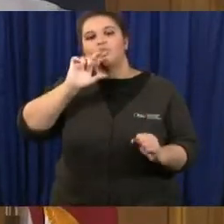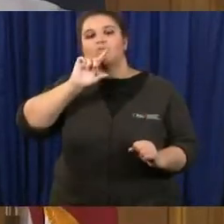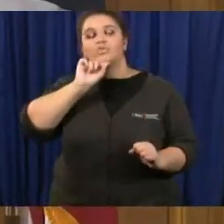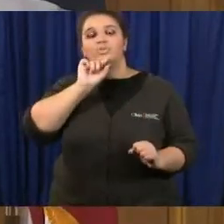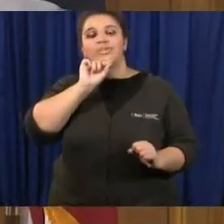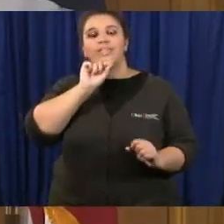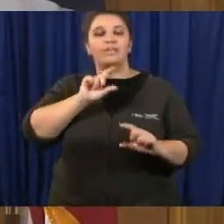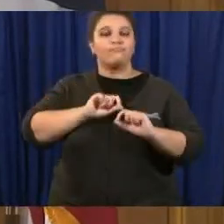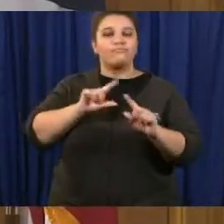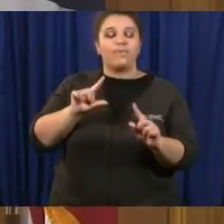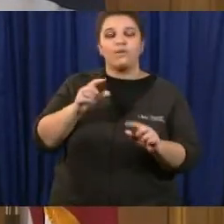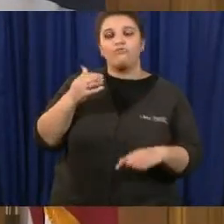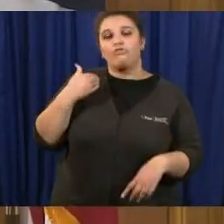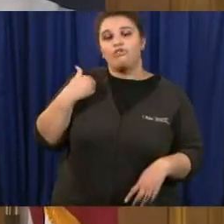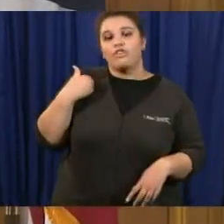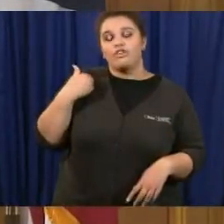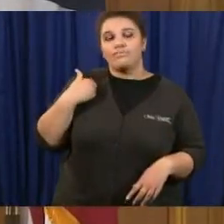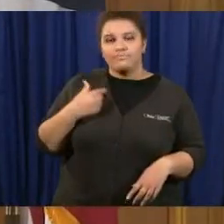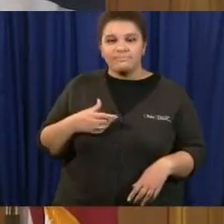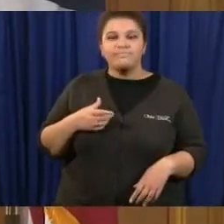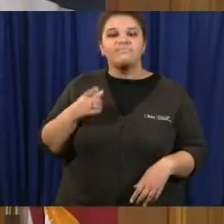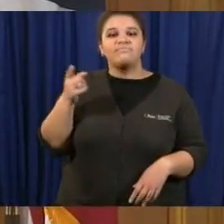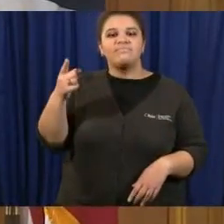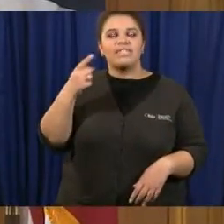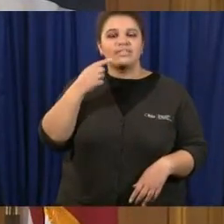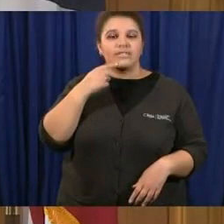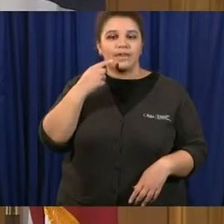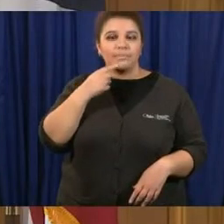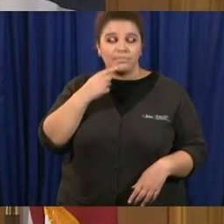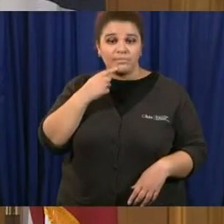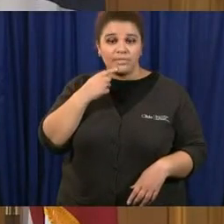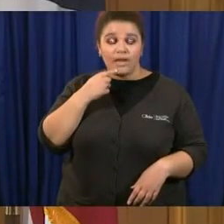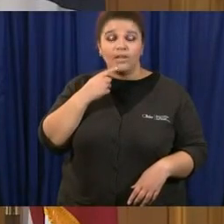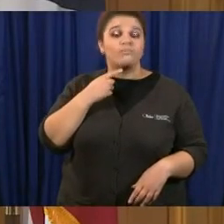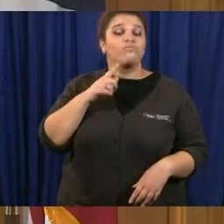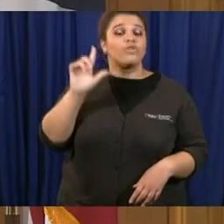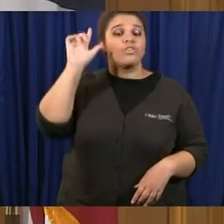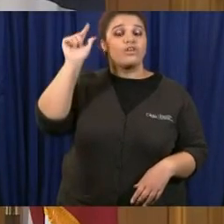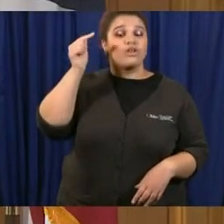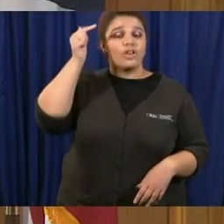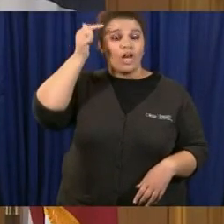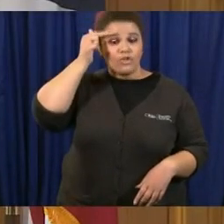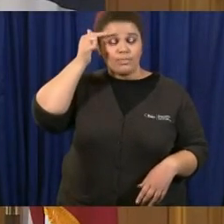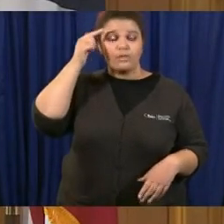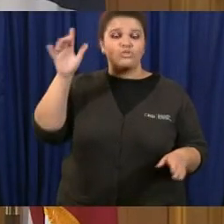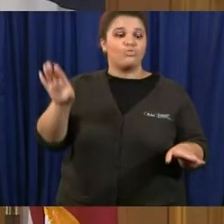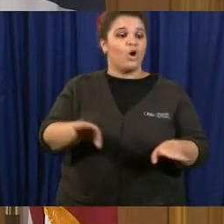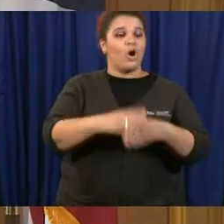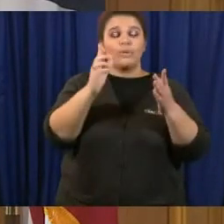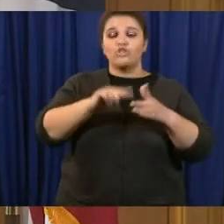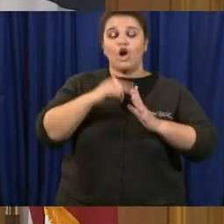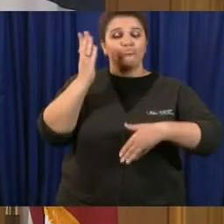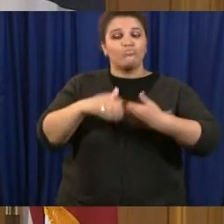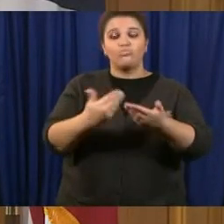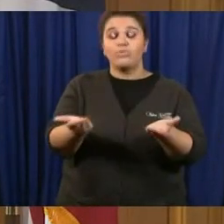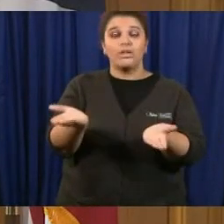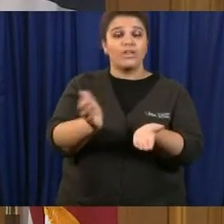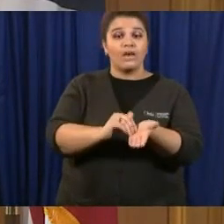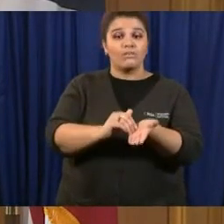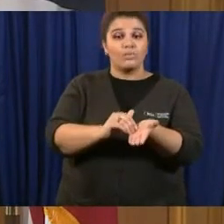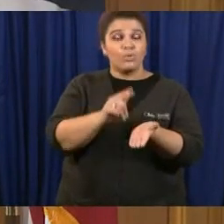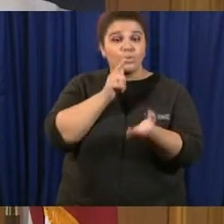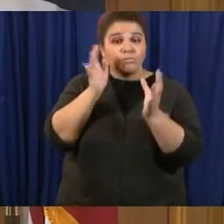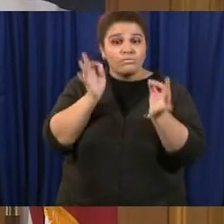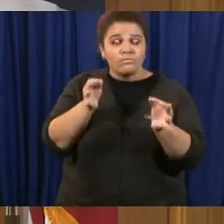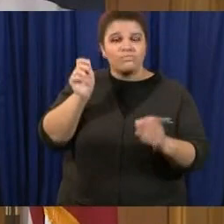today saying that the decision to reopen the government is up to him. I mean, do you agree with that, that you came up with